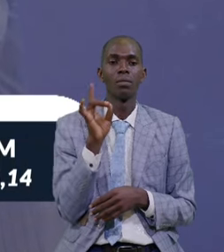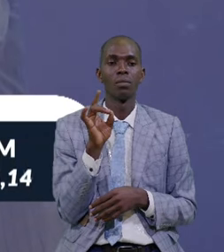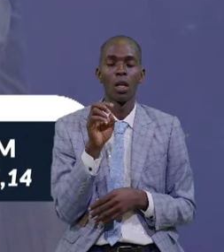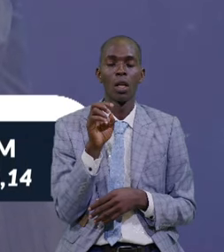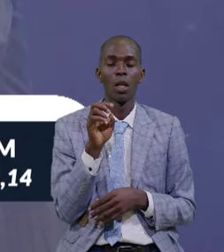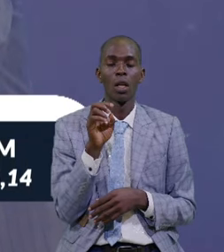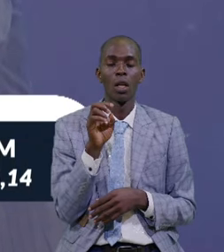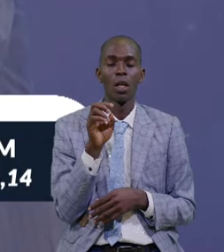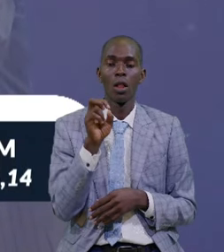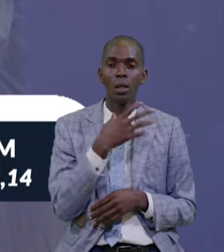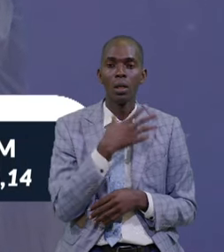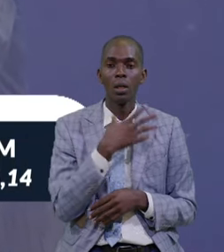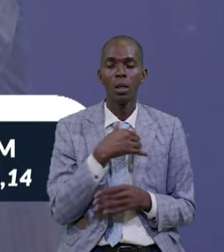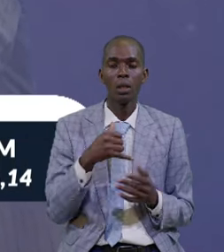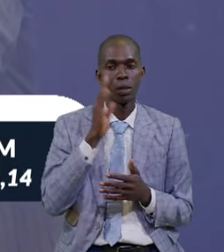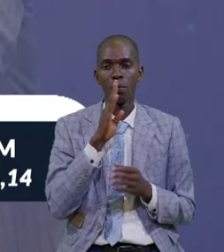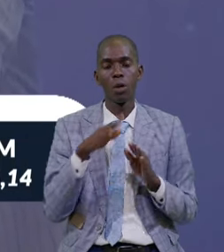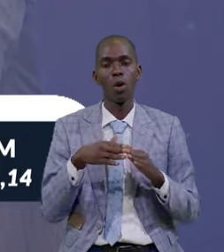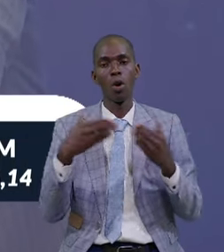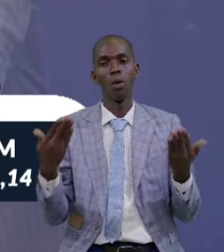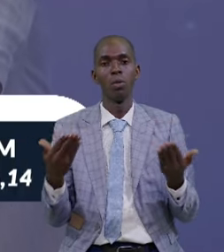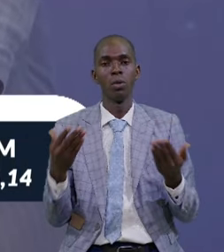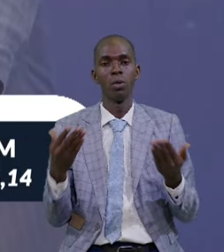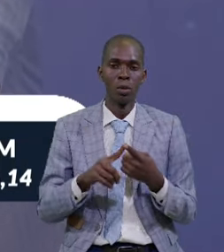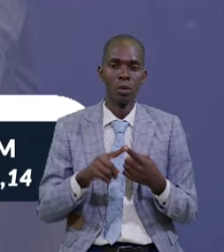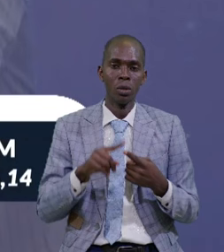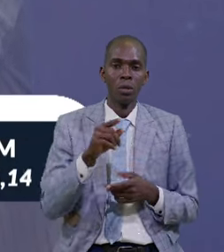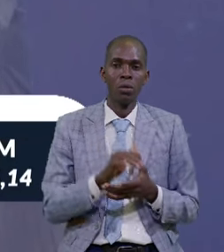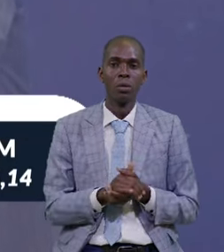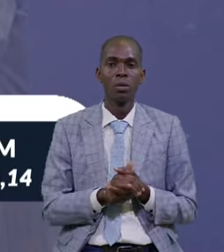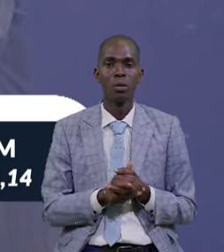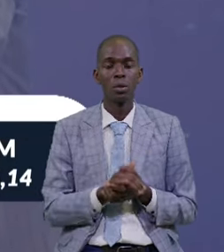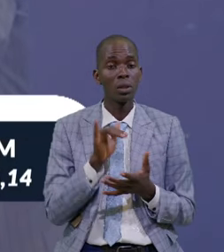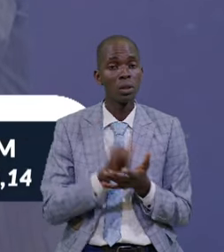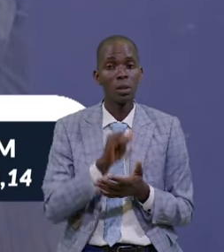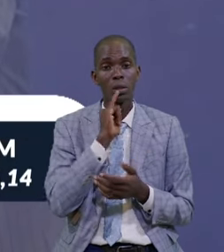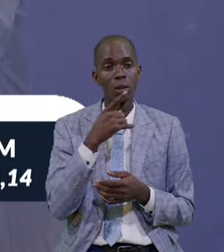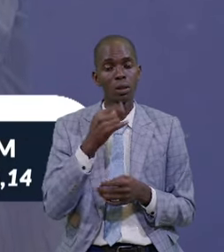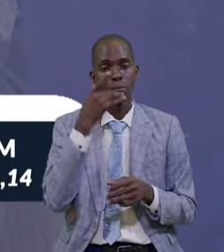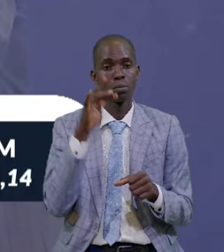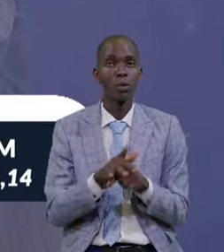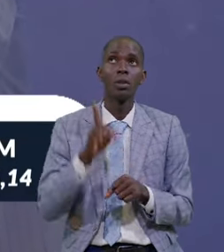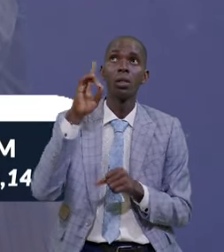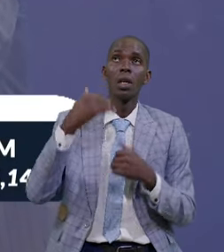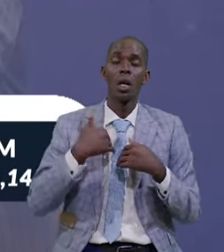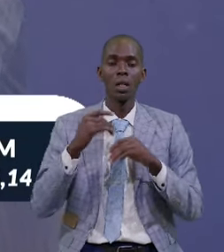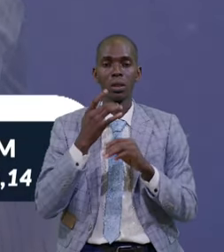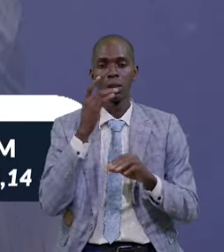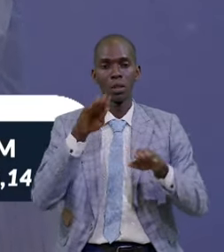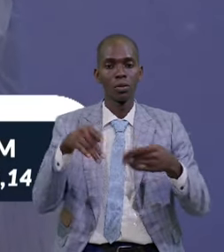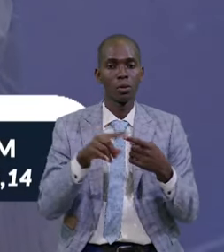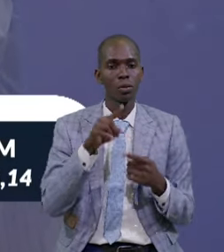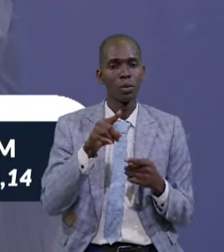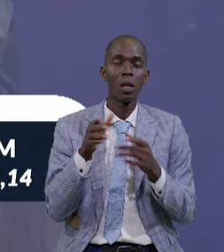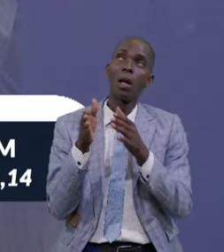Knock and it shall be opened unto you." That's the promise he has given us. Ask, that means